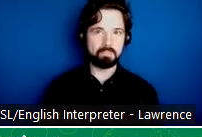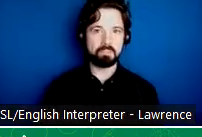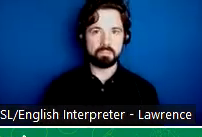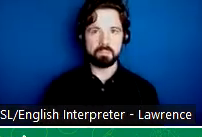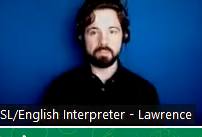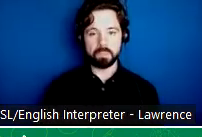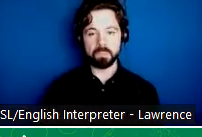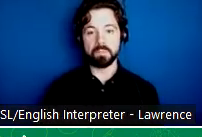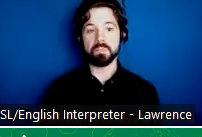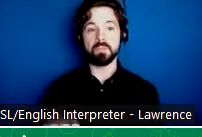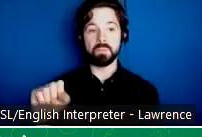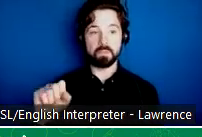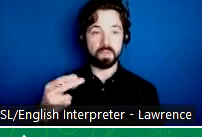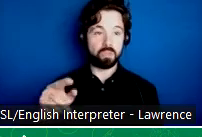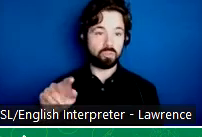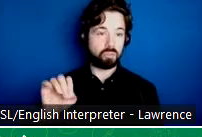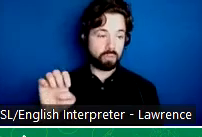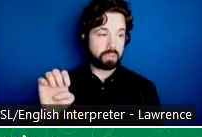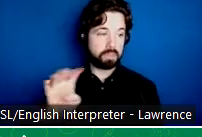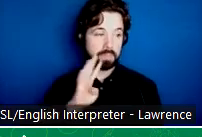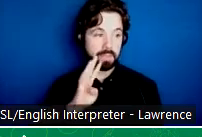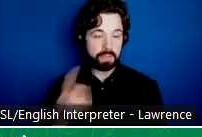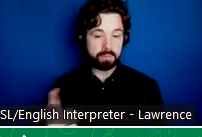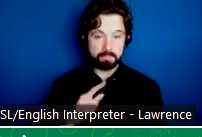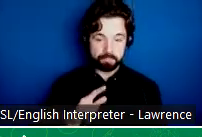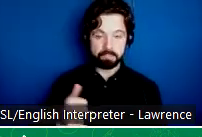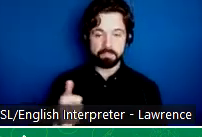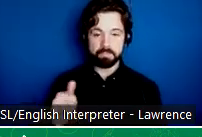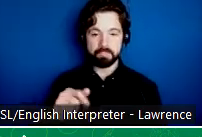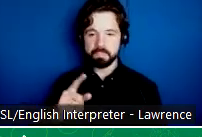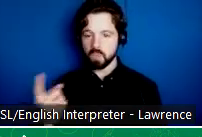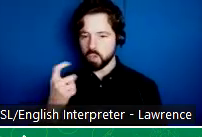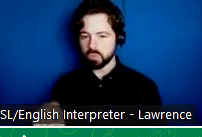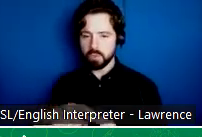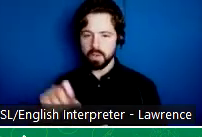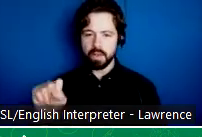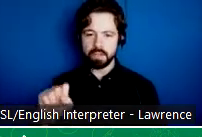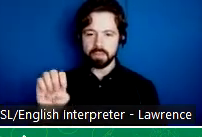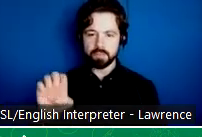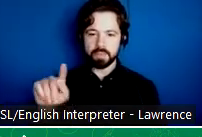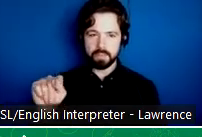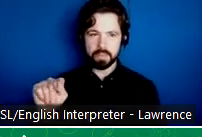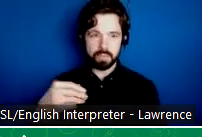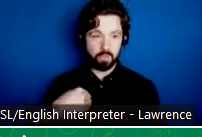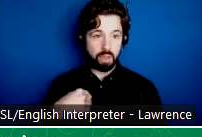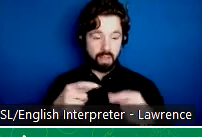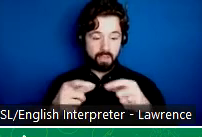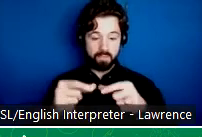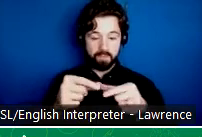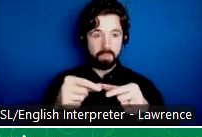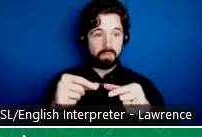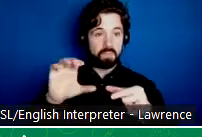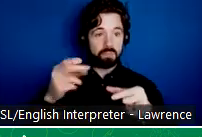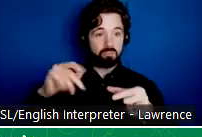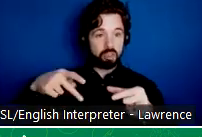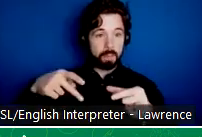And the next question was about S-EBT cards and whether or not they will be chipped. So S-EBT cards will not